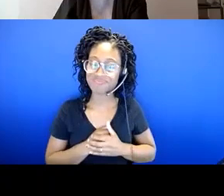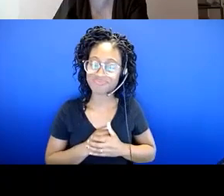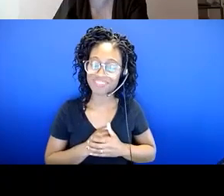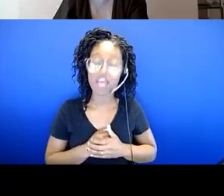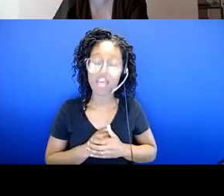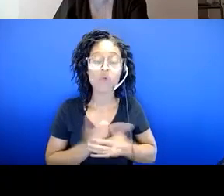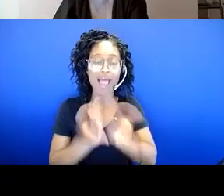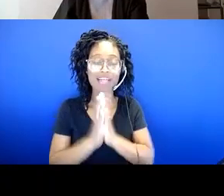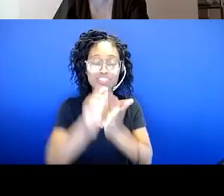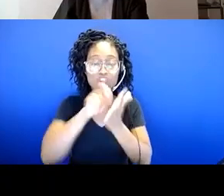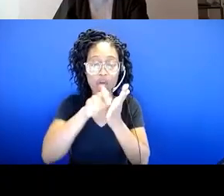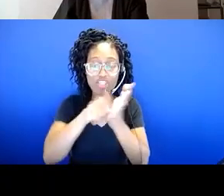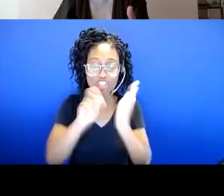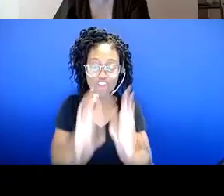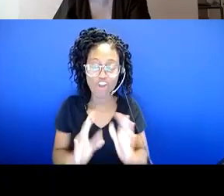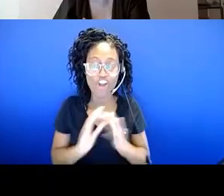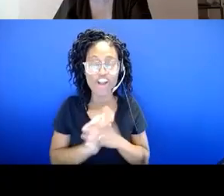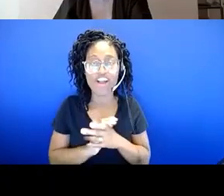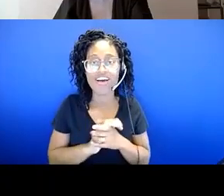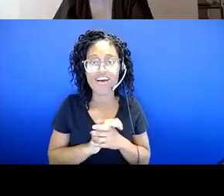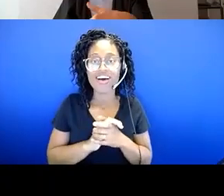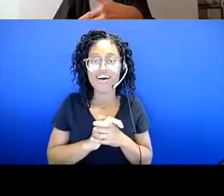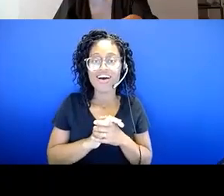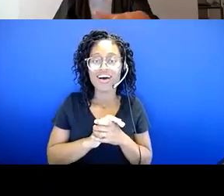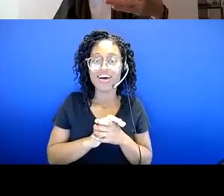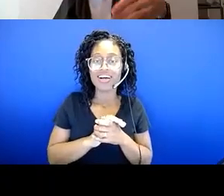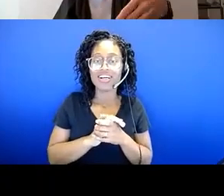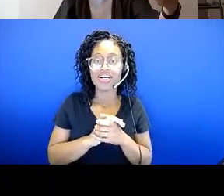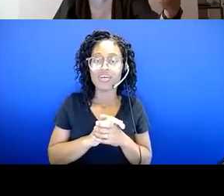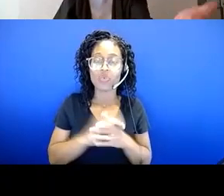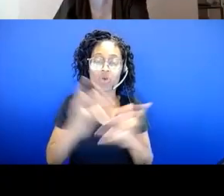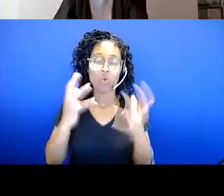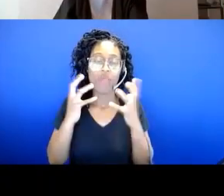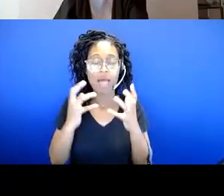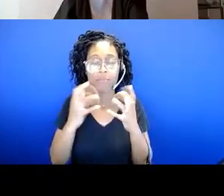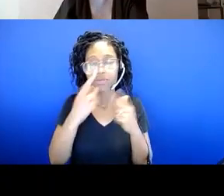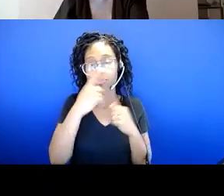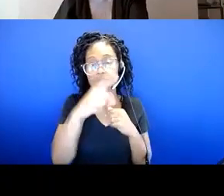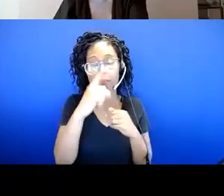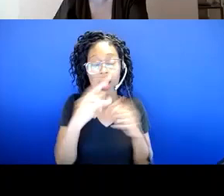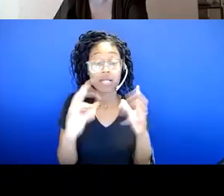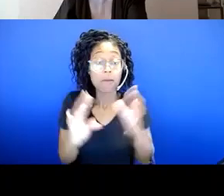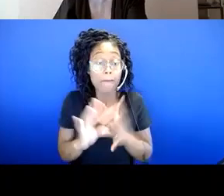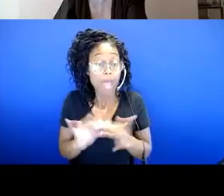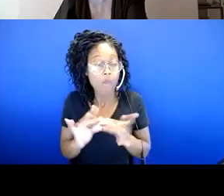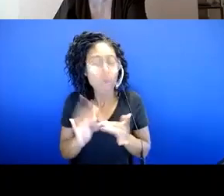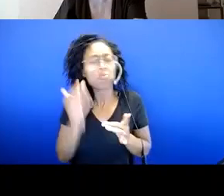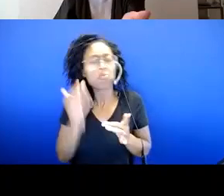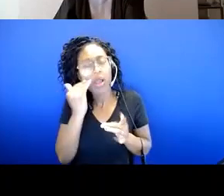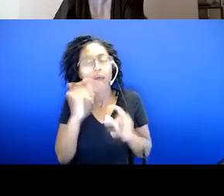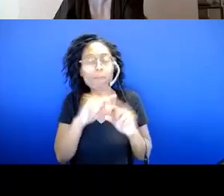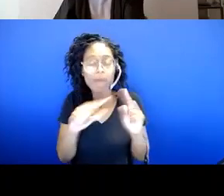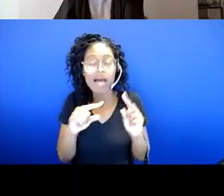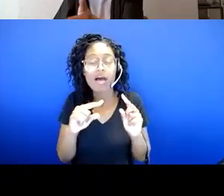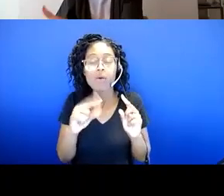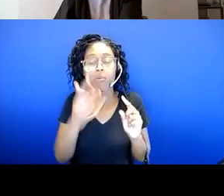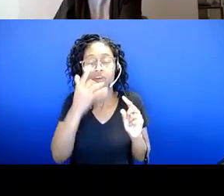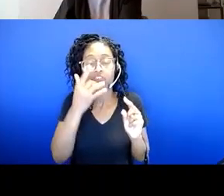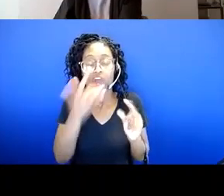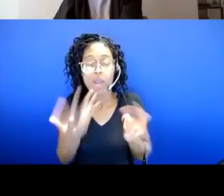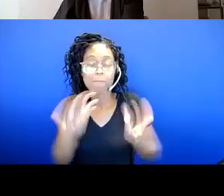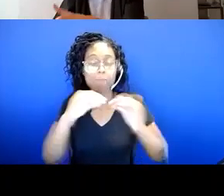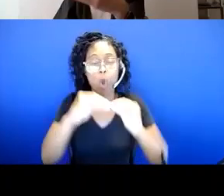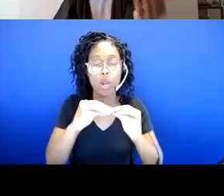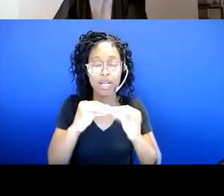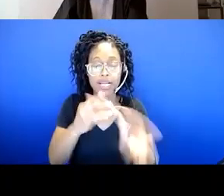authors to optimally go a step beyond narration and schedule a chat or